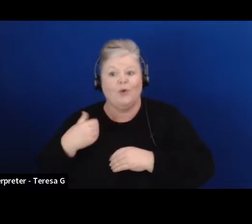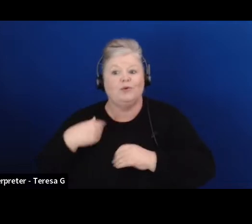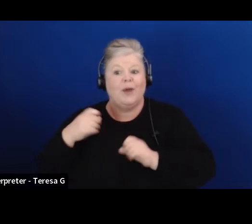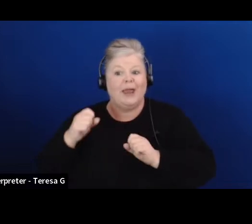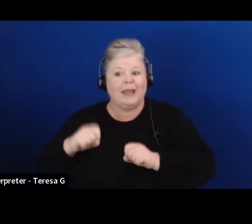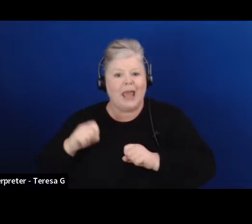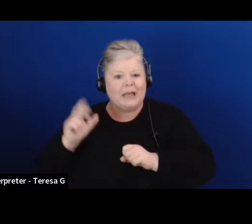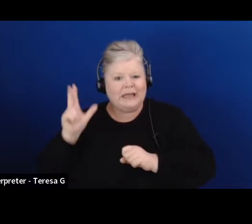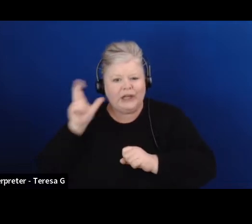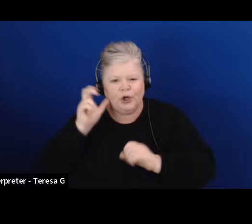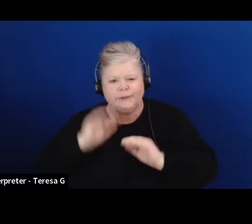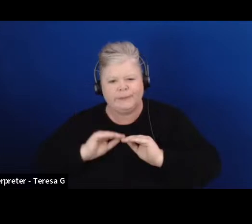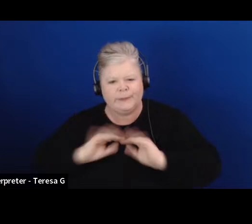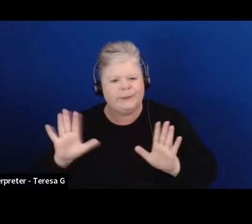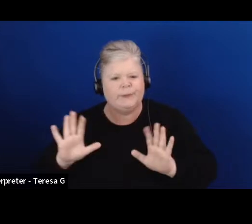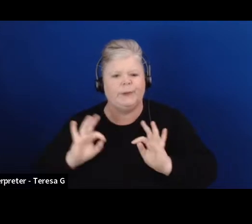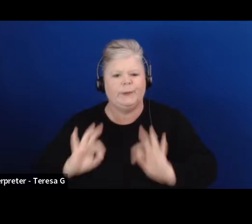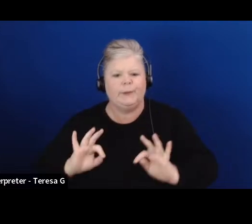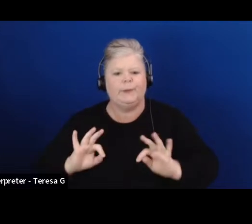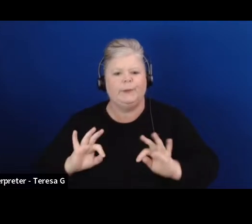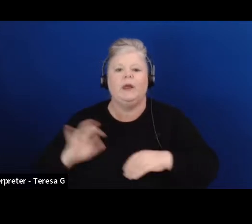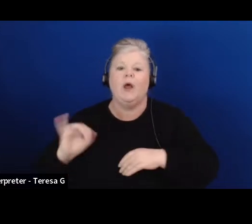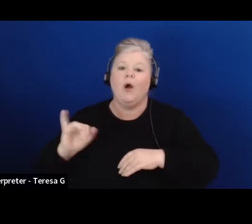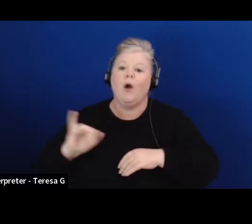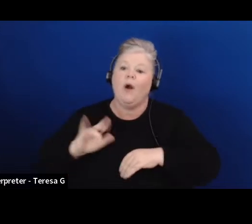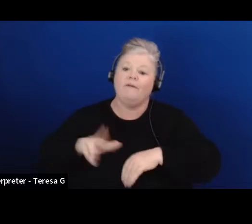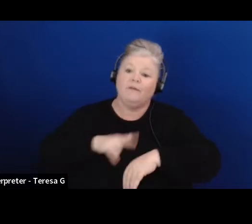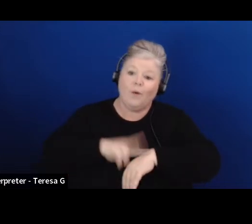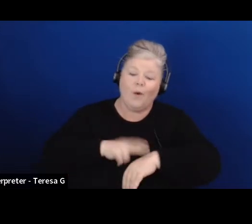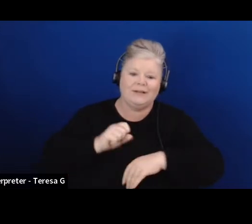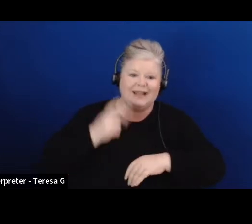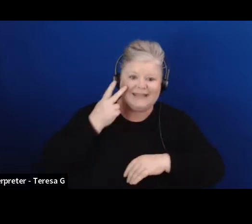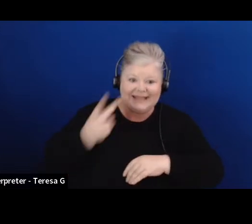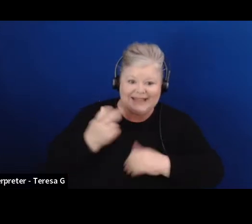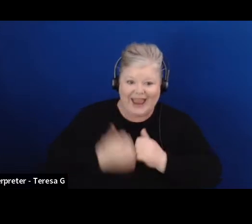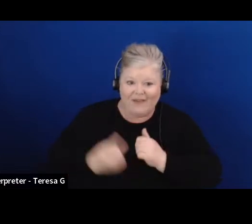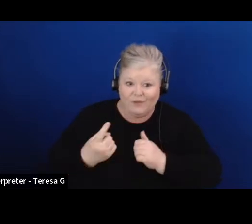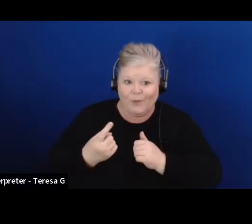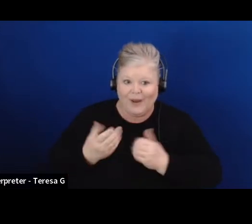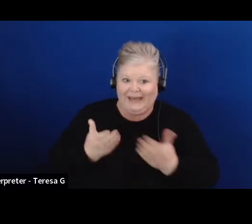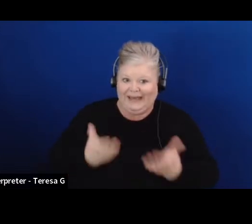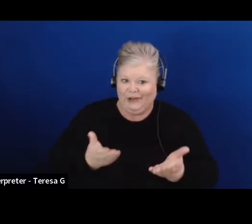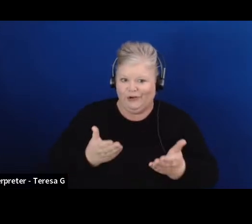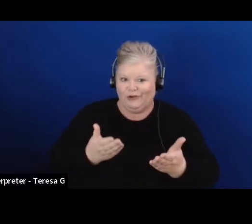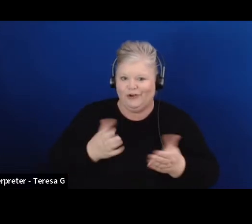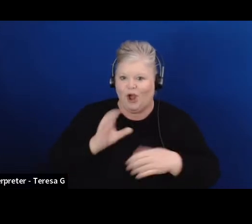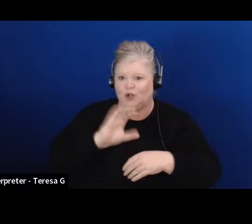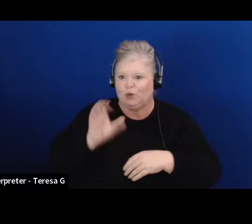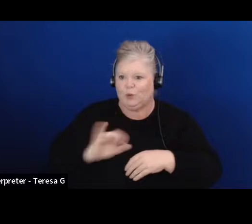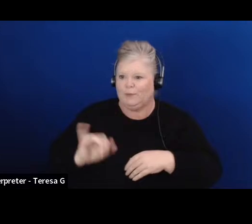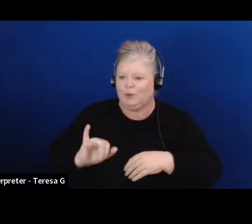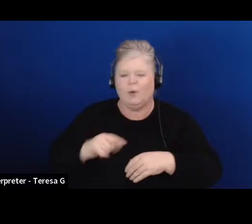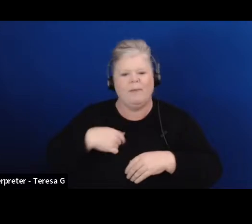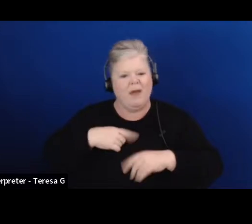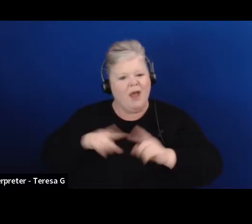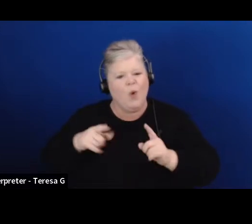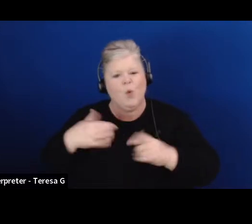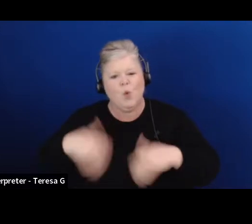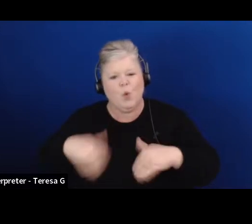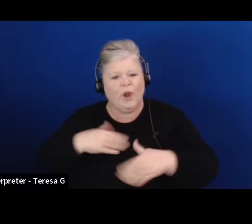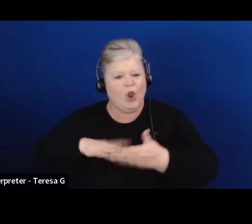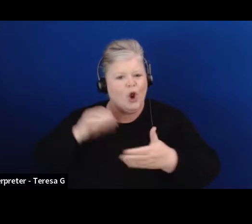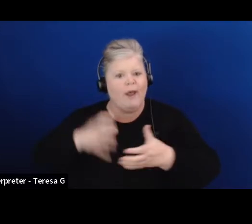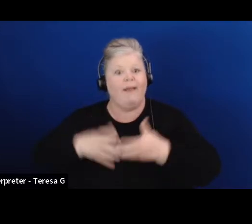is amazing. And then I also, of course, see everyone here on Zoom. But I think we've learned so much, especially since COVID,